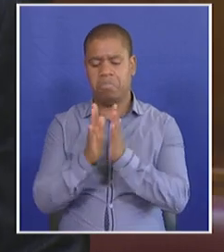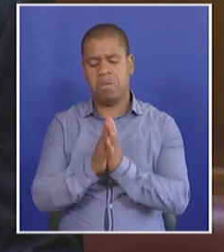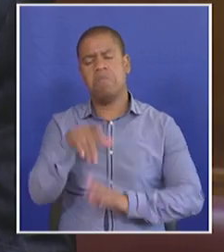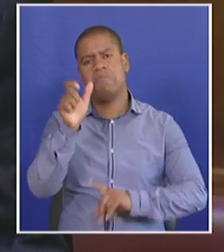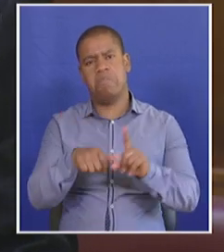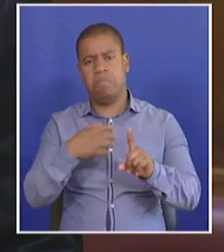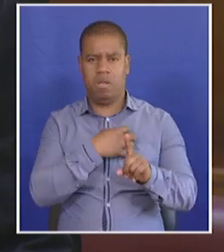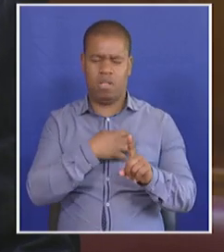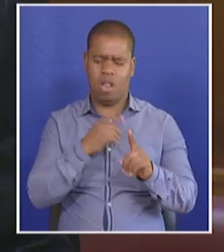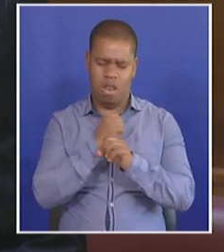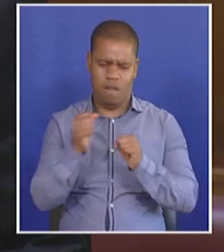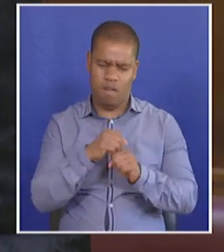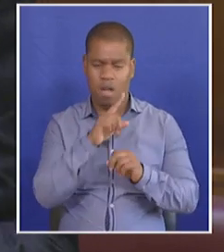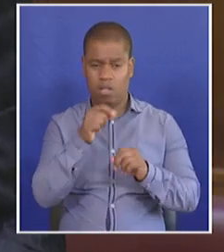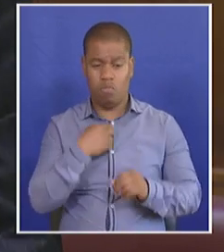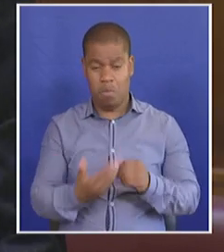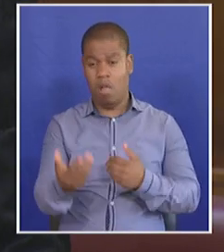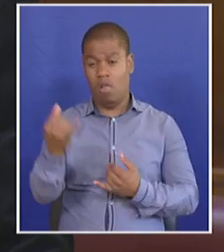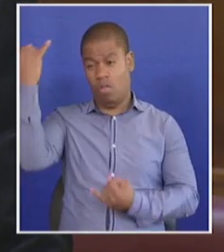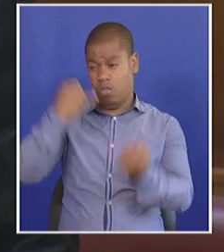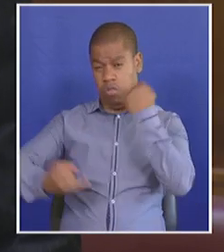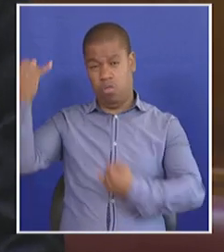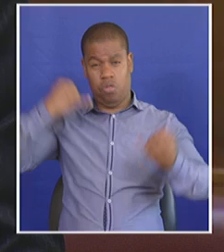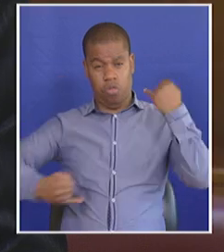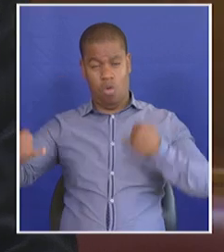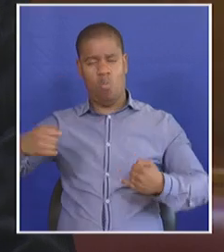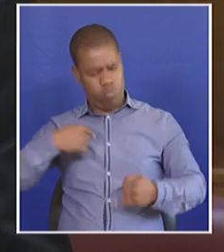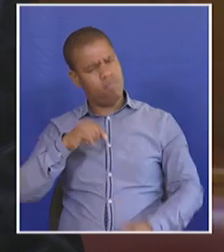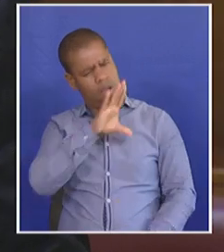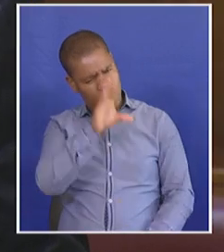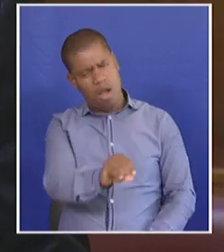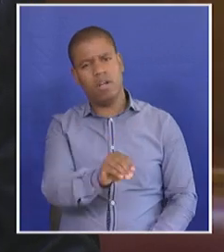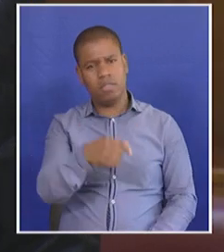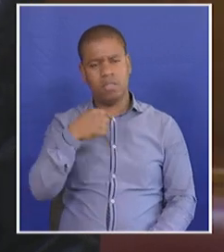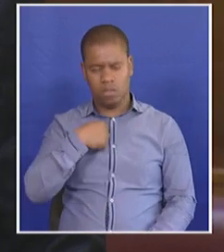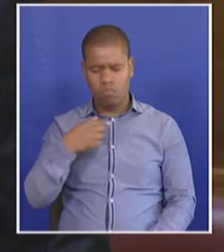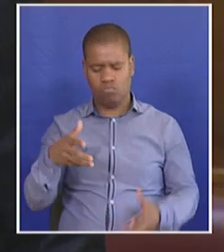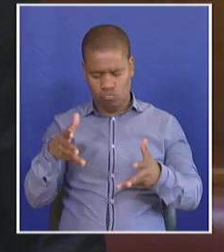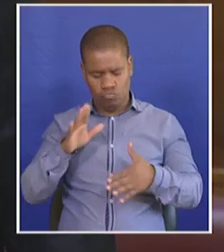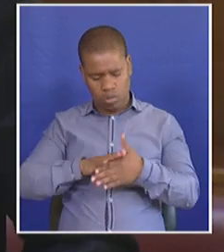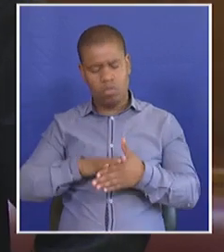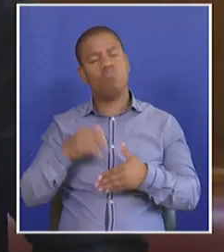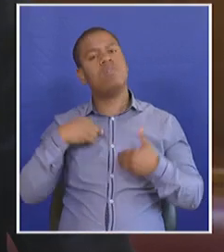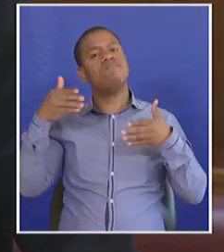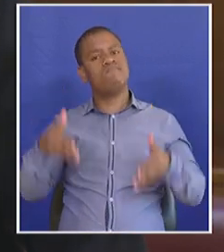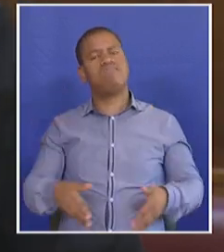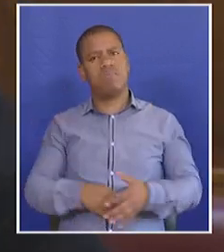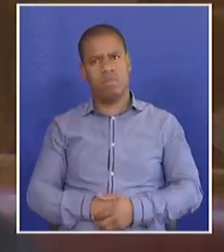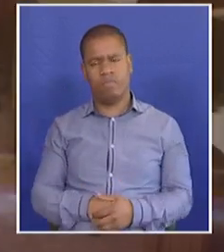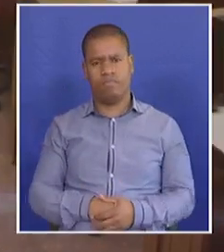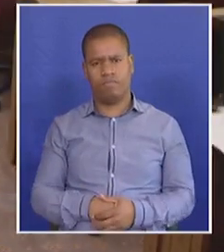to take us on. We are asking questions and we want fair answers. This is all why we are. That's the reason why we are. Thank